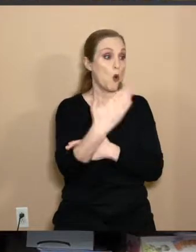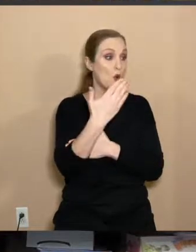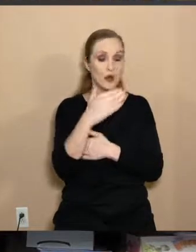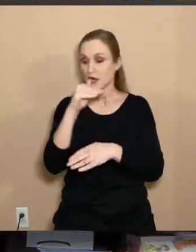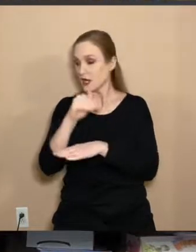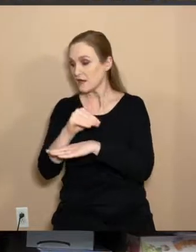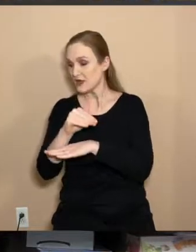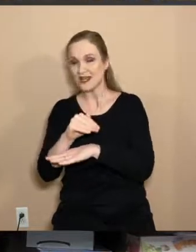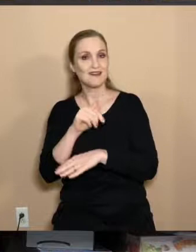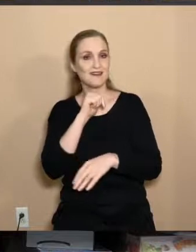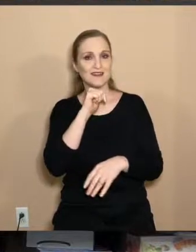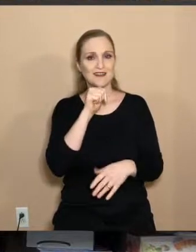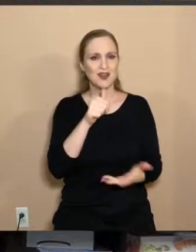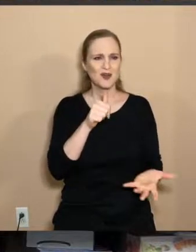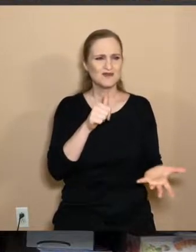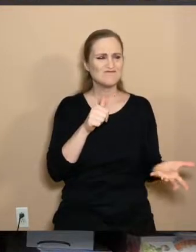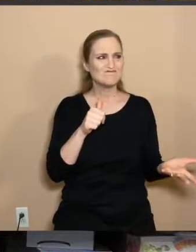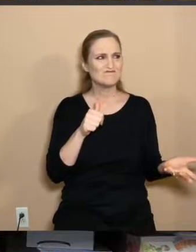evening. Don't